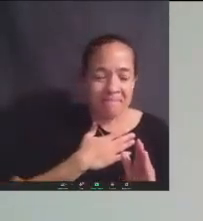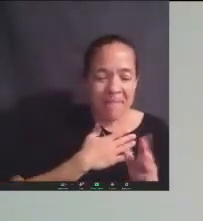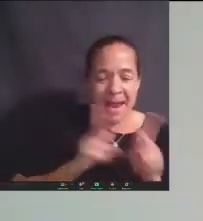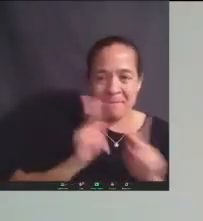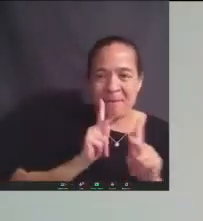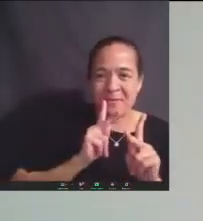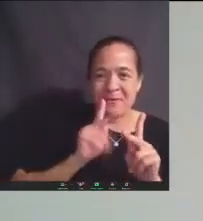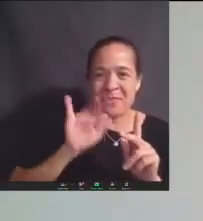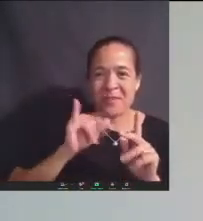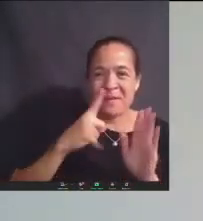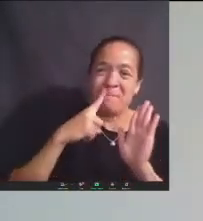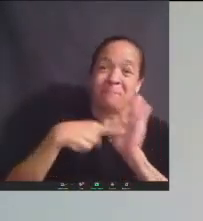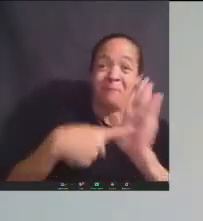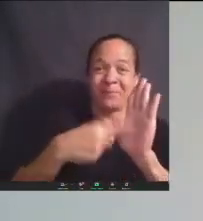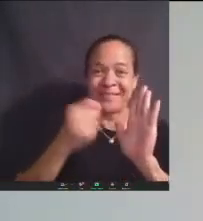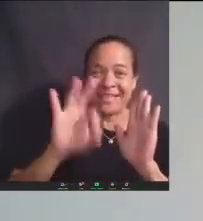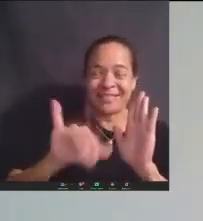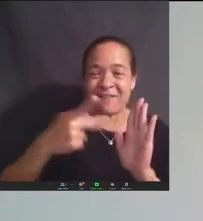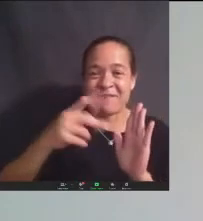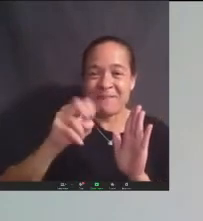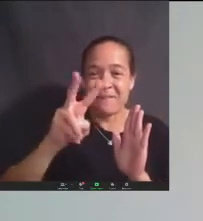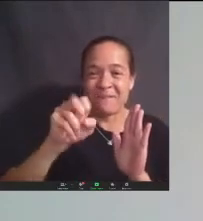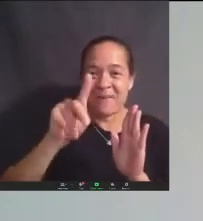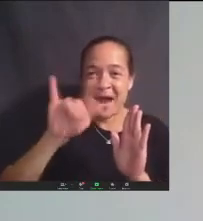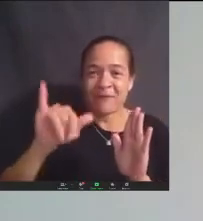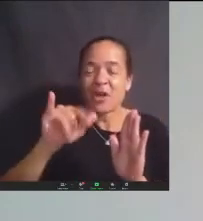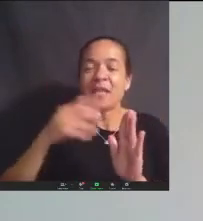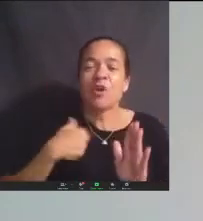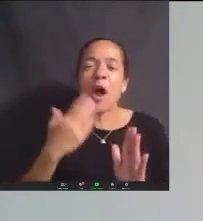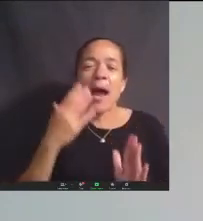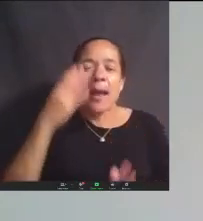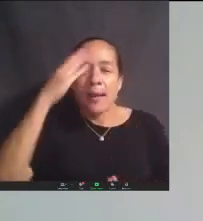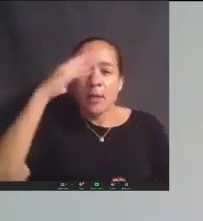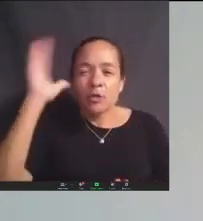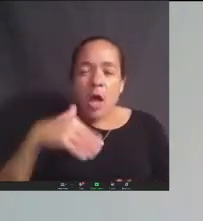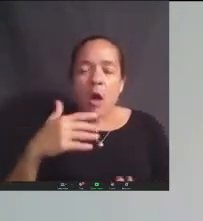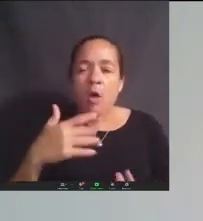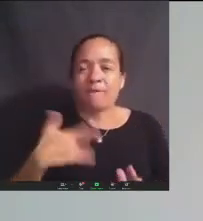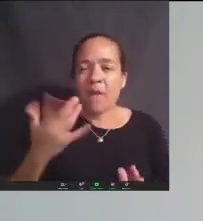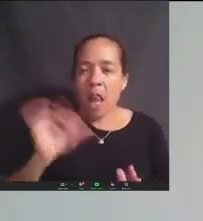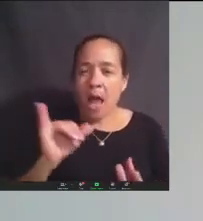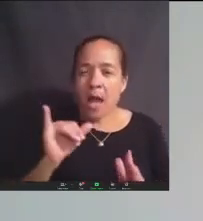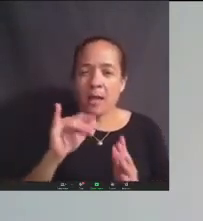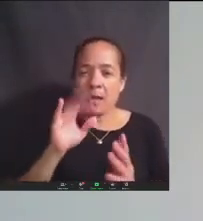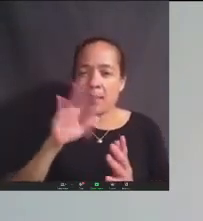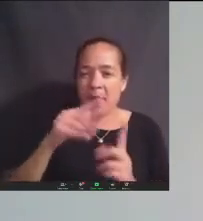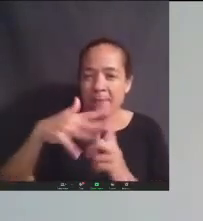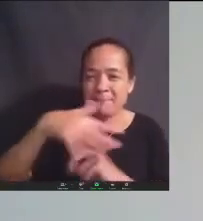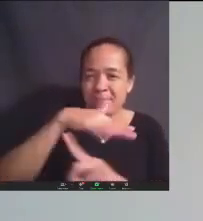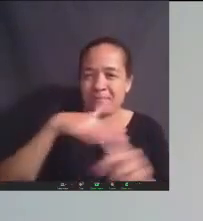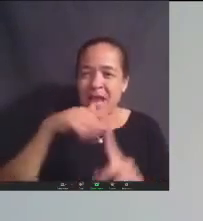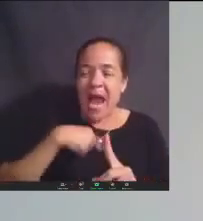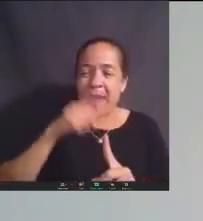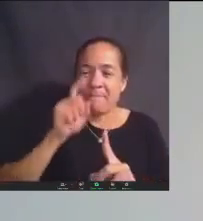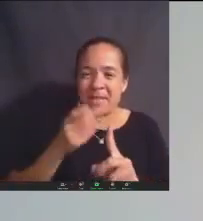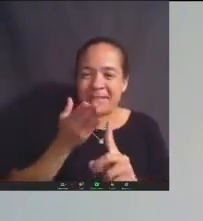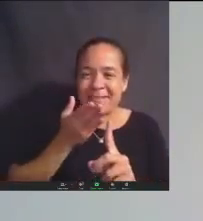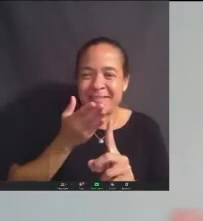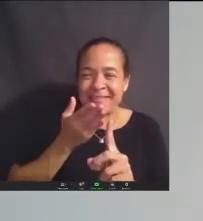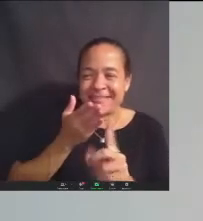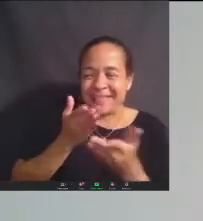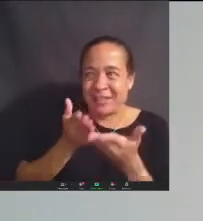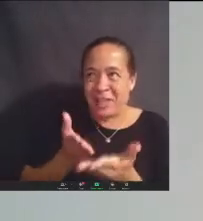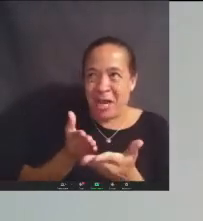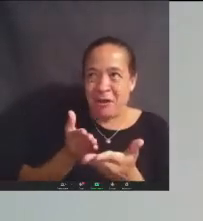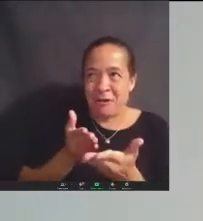So I know what it's like to be in this weird space where you have to roll the rock uphill, and there's lots of resistance to all the ideas that you're